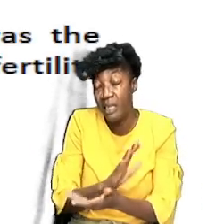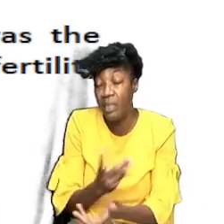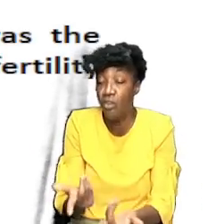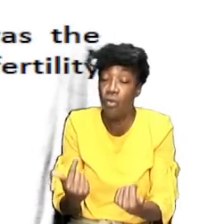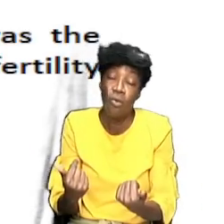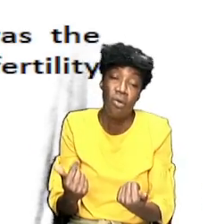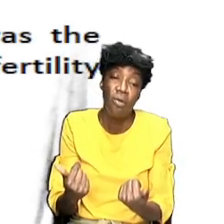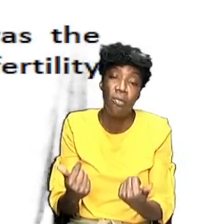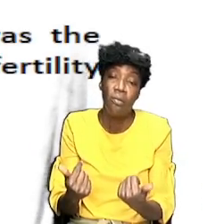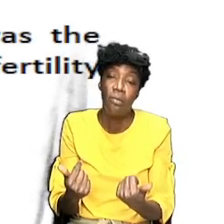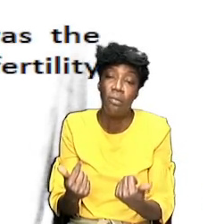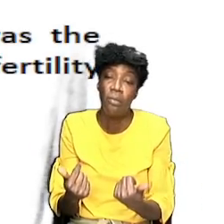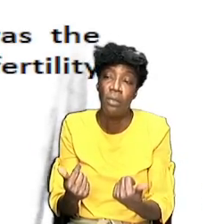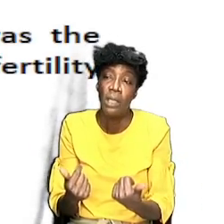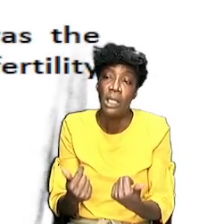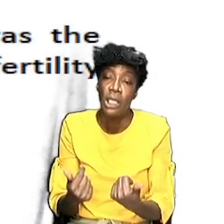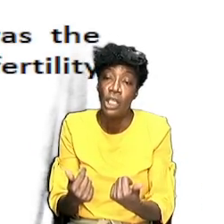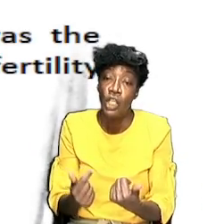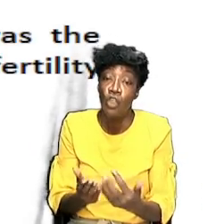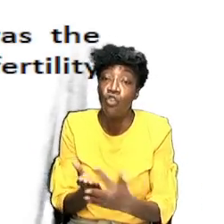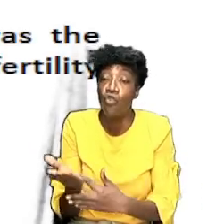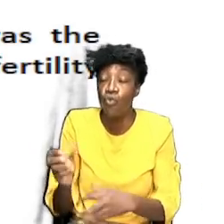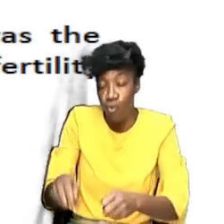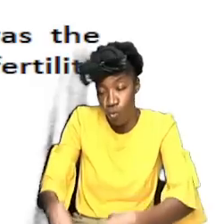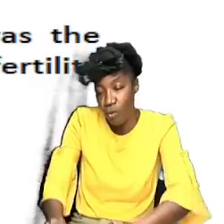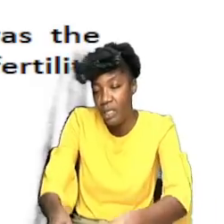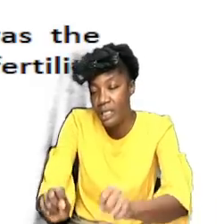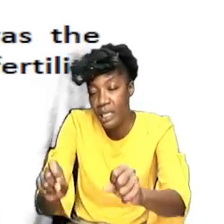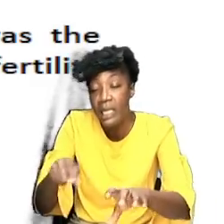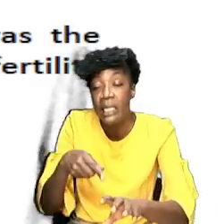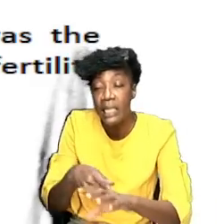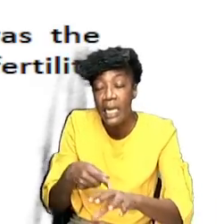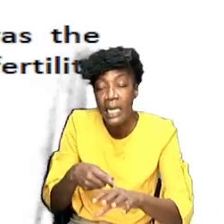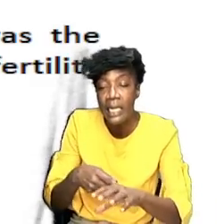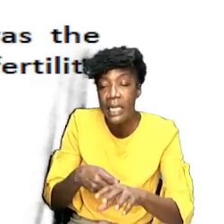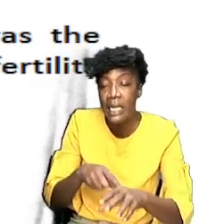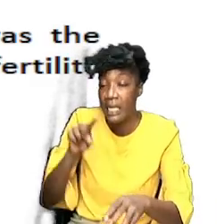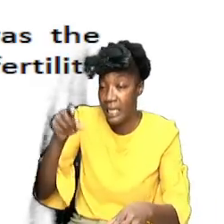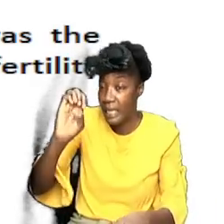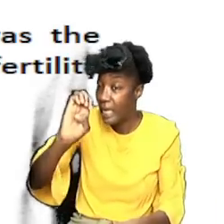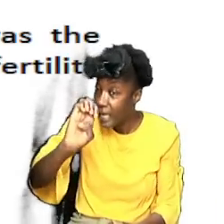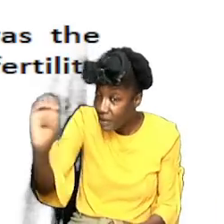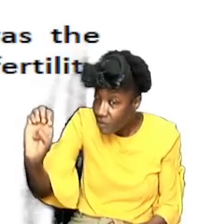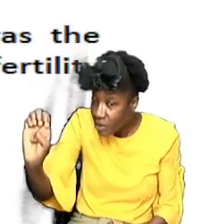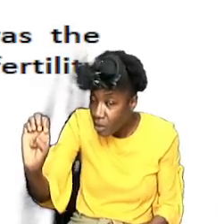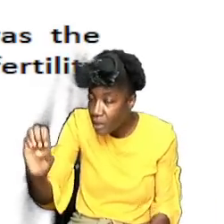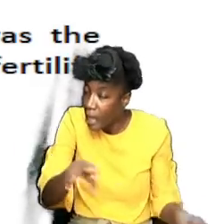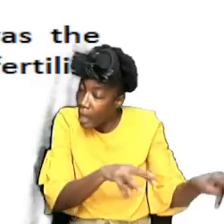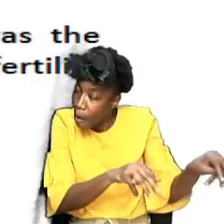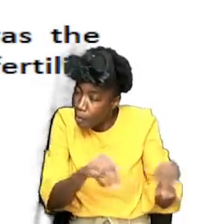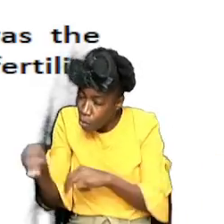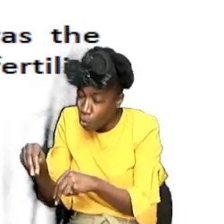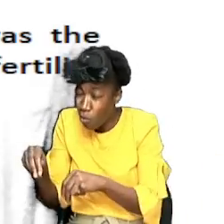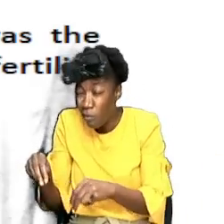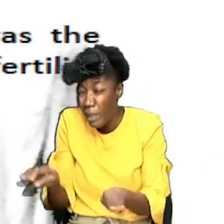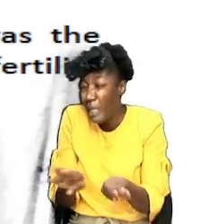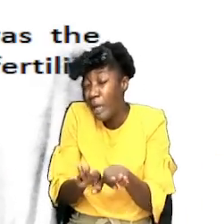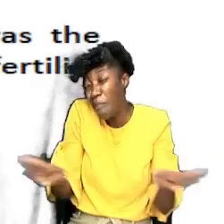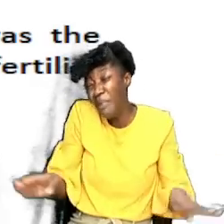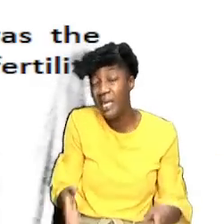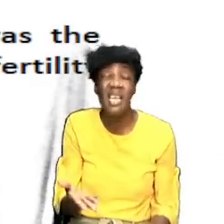across through the Aegean Sea, starting at Ephesus and would have moved along. Amen. So that's a big debate as it relates to